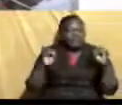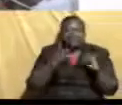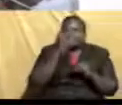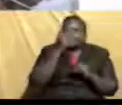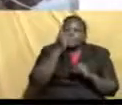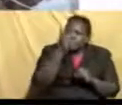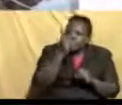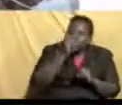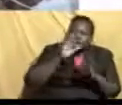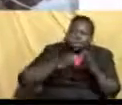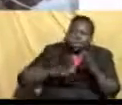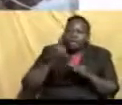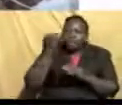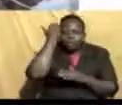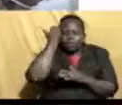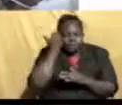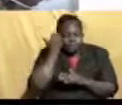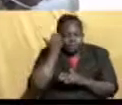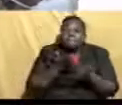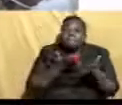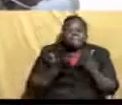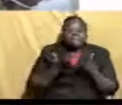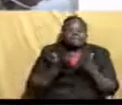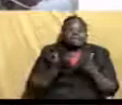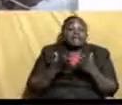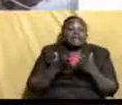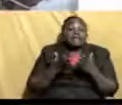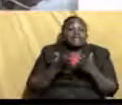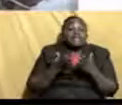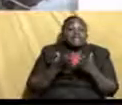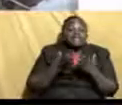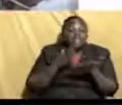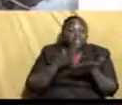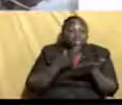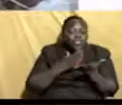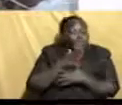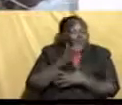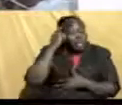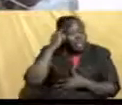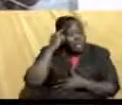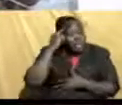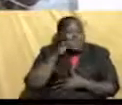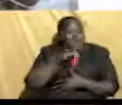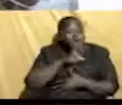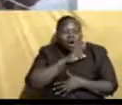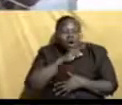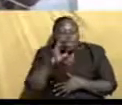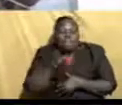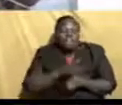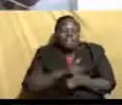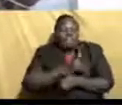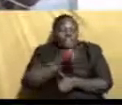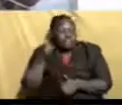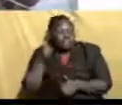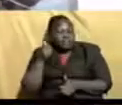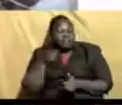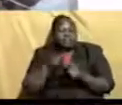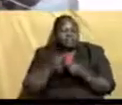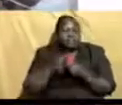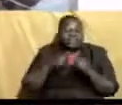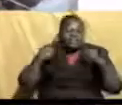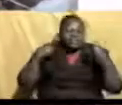courts, either deliberately or somehow, refused to differentiate the difference